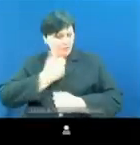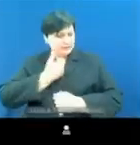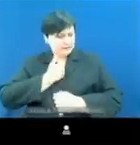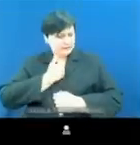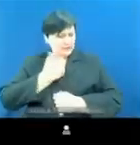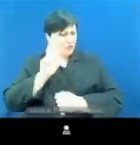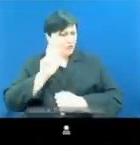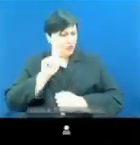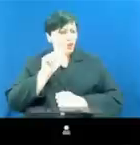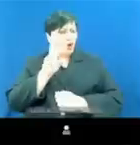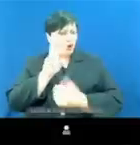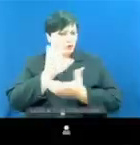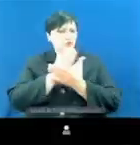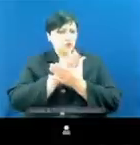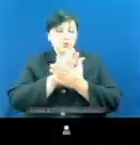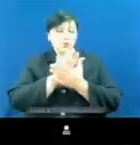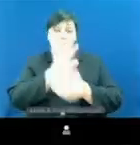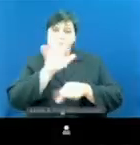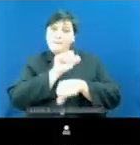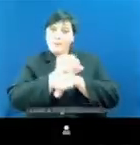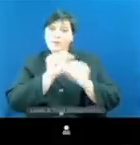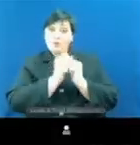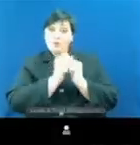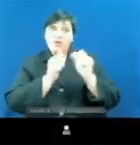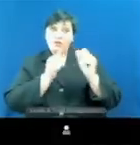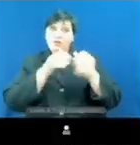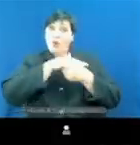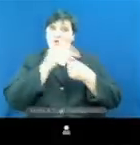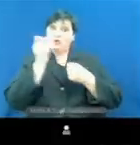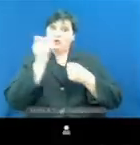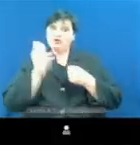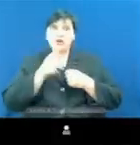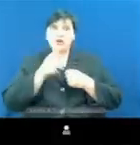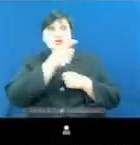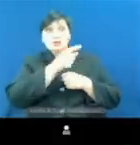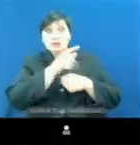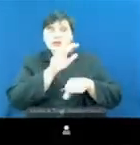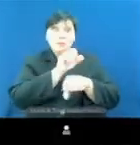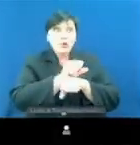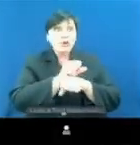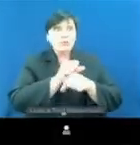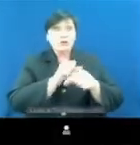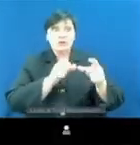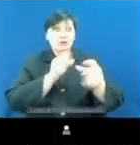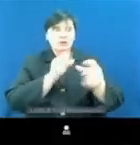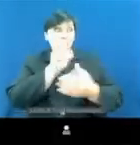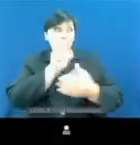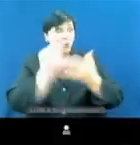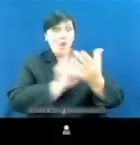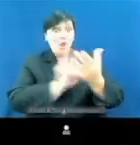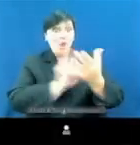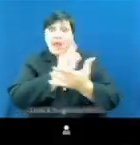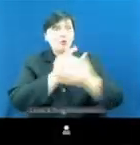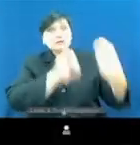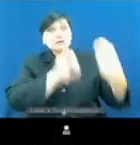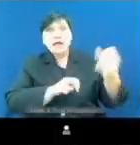local judges, and he gave us an hour or so of his time on evidence, which was also exciting at the time.